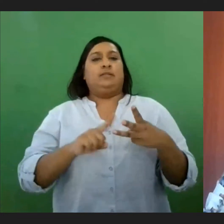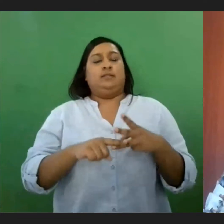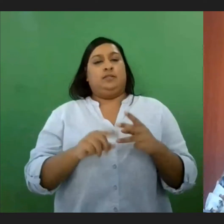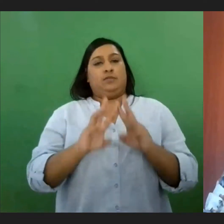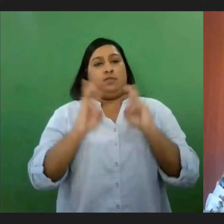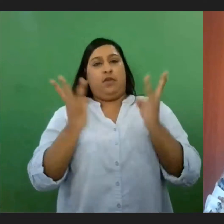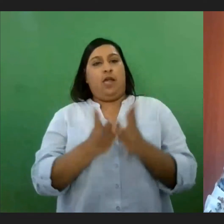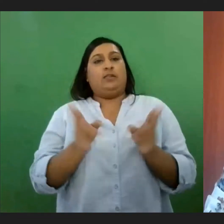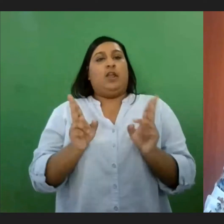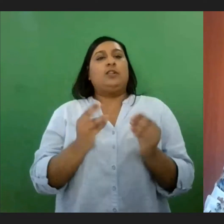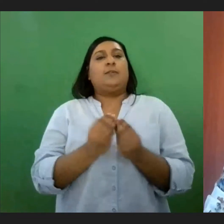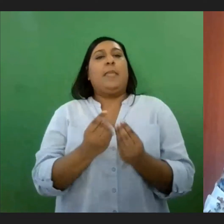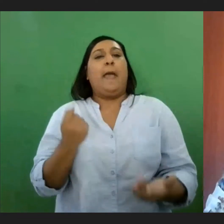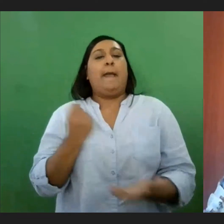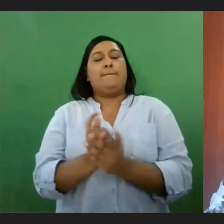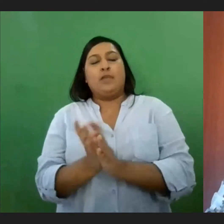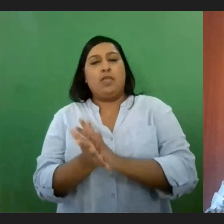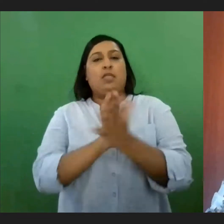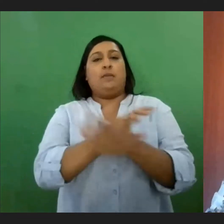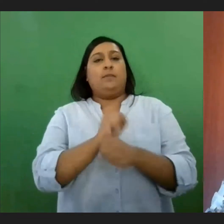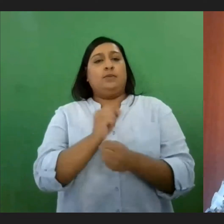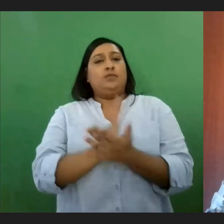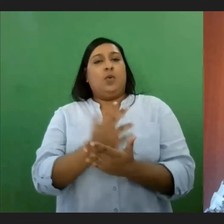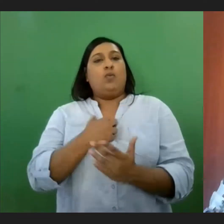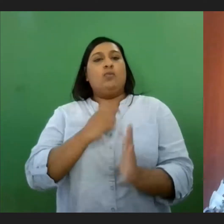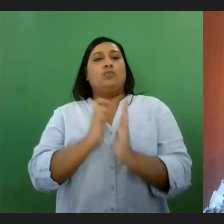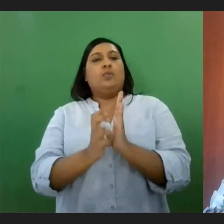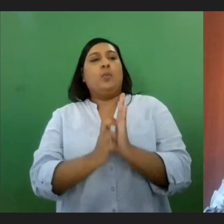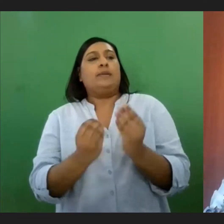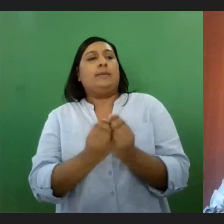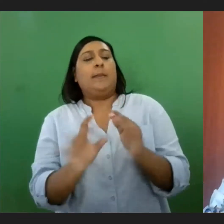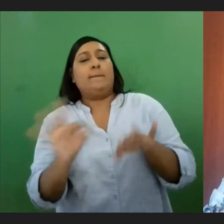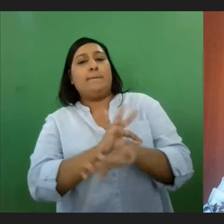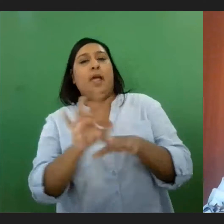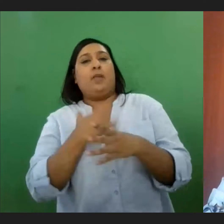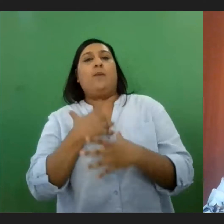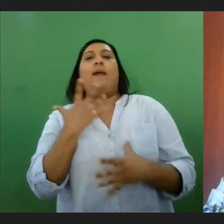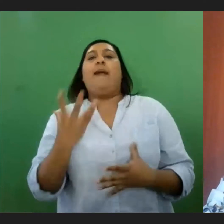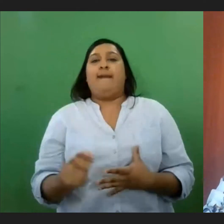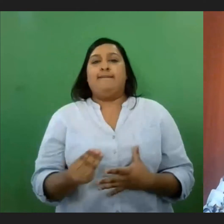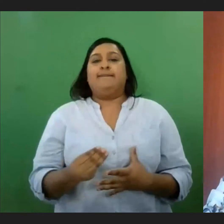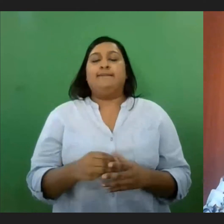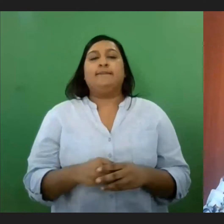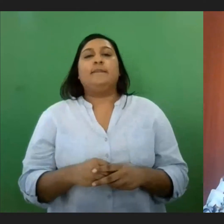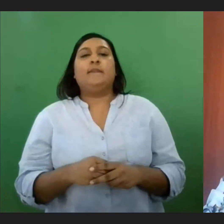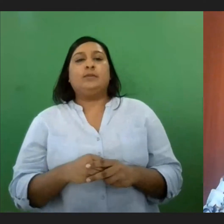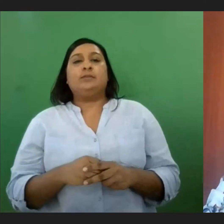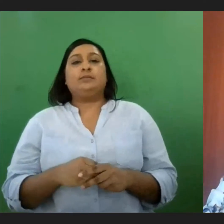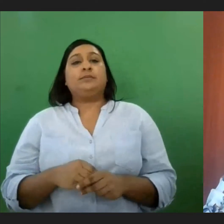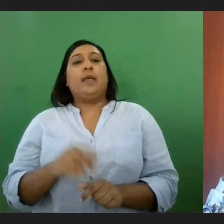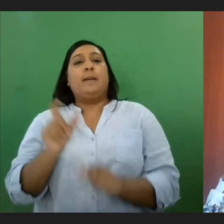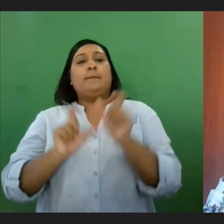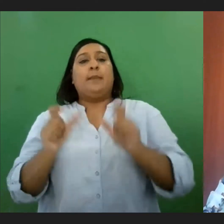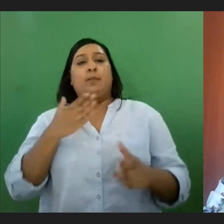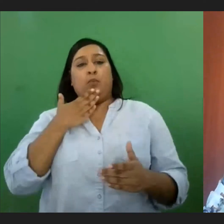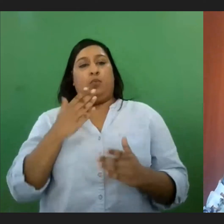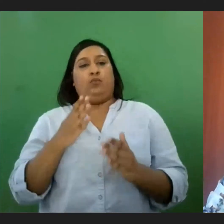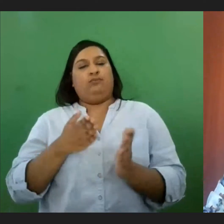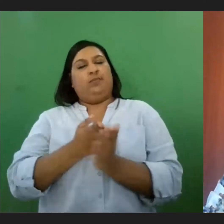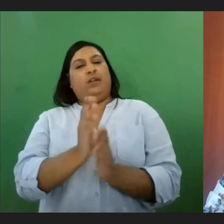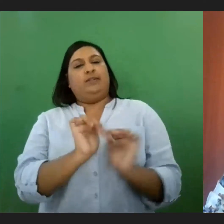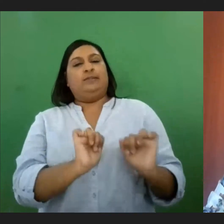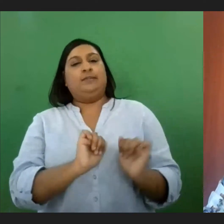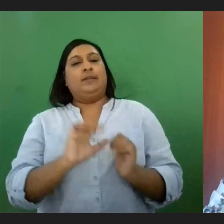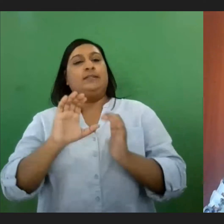The requirements of Article 11 have been embedded in the White Paper on the Rights of Persons with Disabilities, which